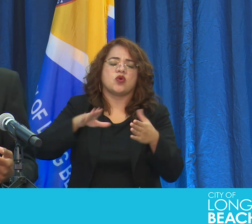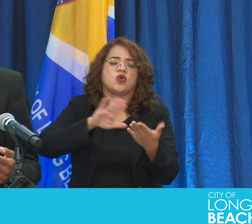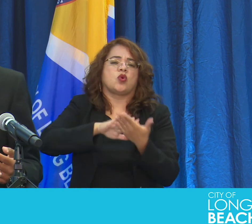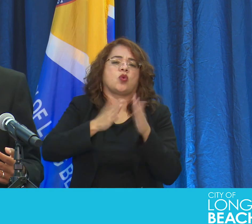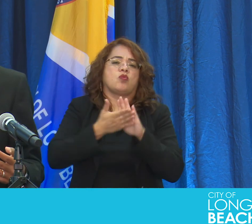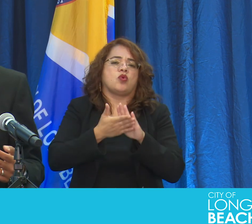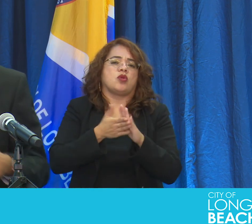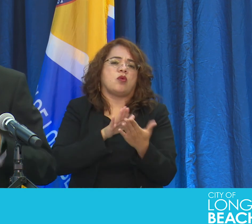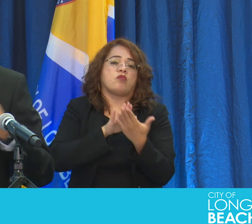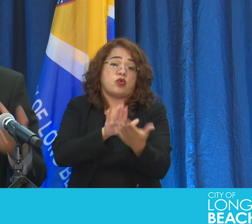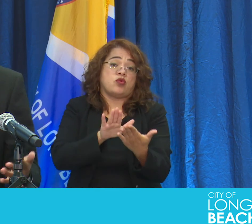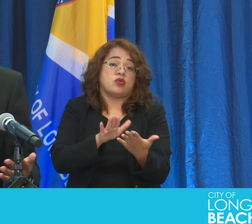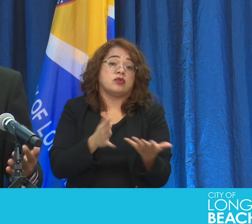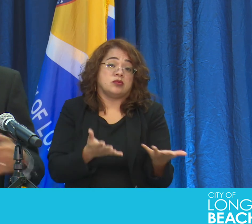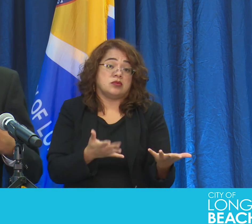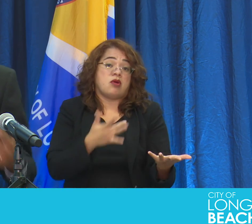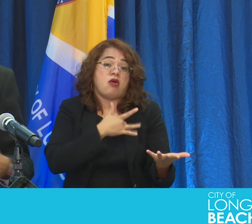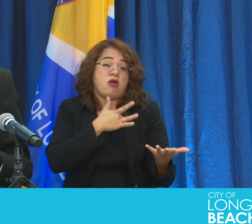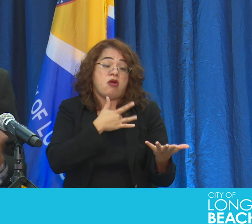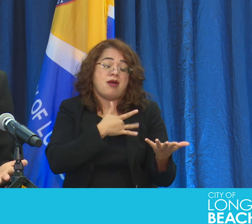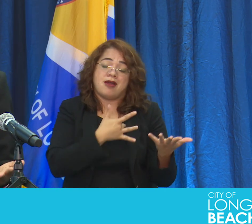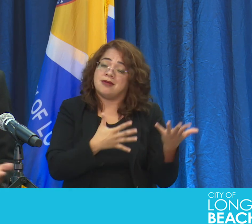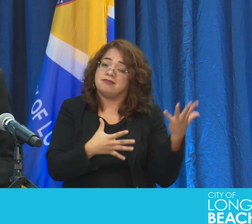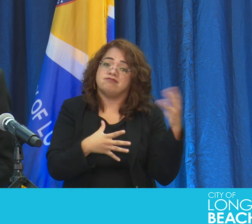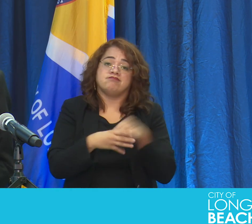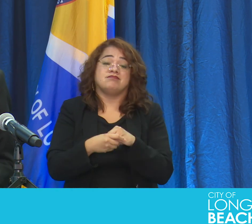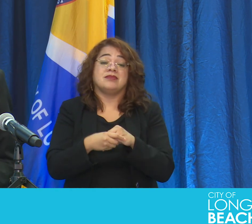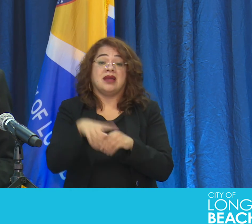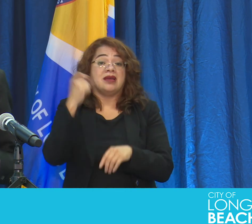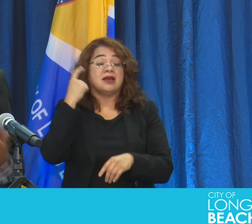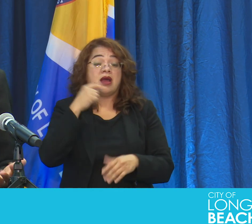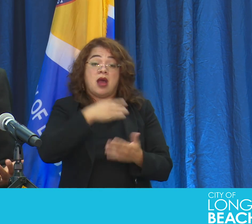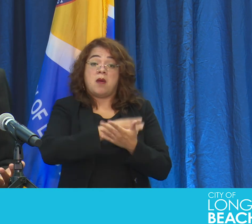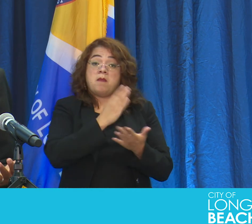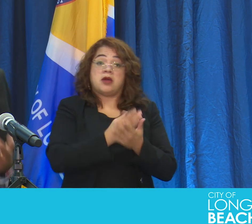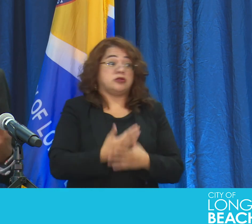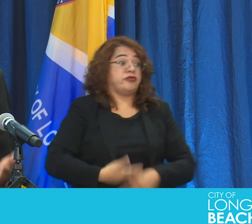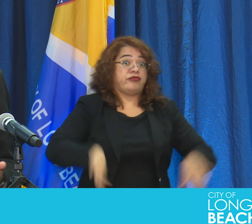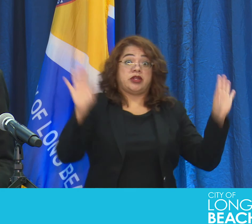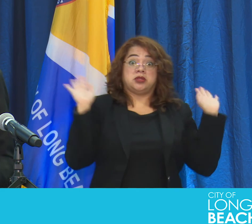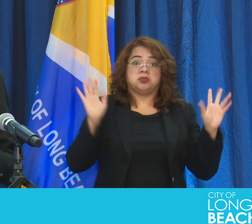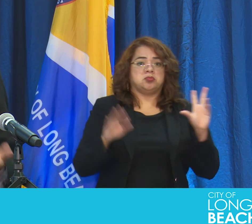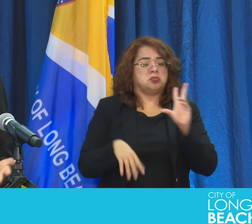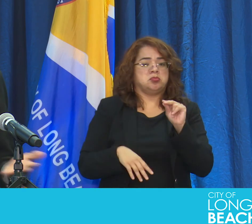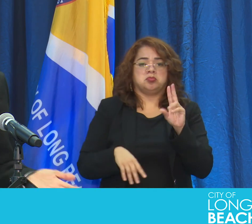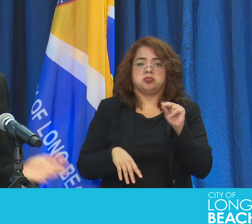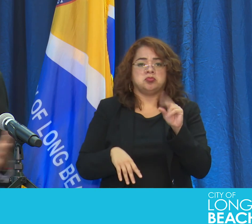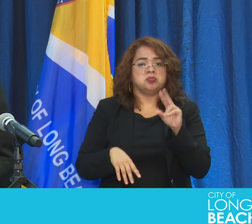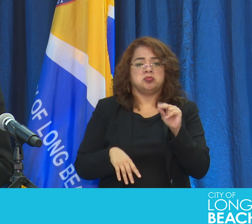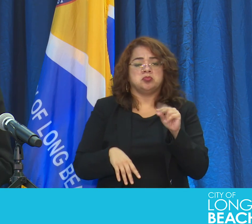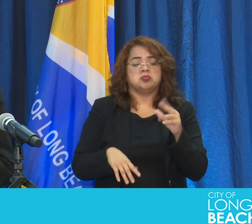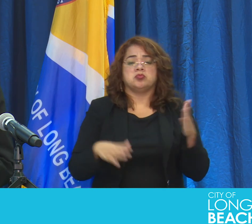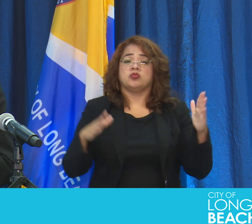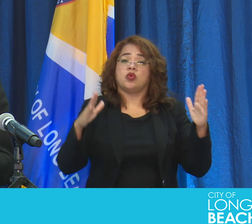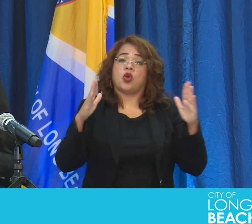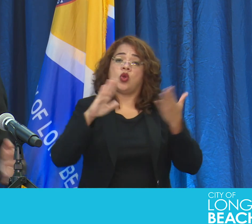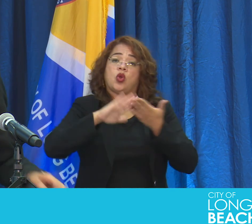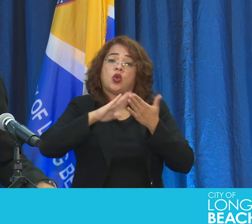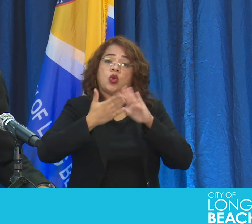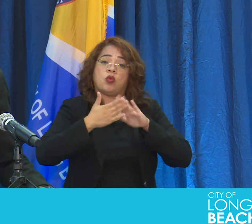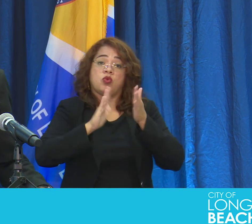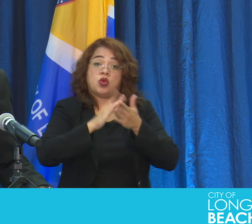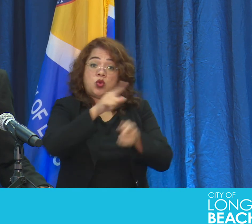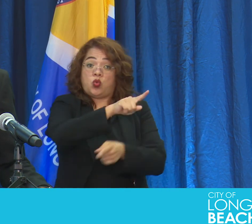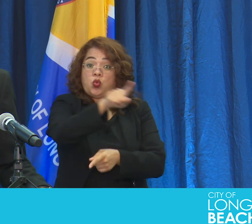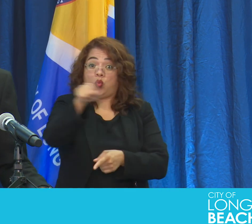say that this budget process isn't over, and now it's an opportunity for the community to weigh in with the council and with the